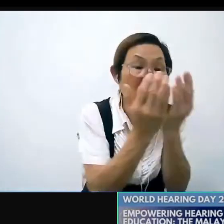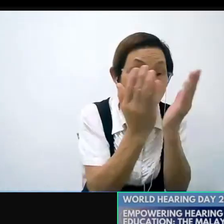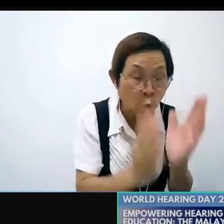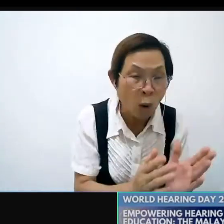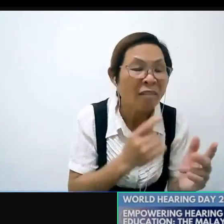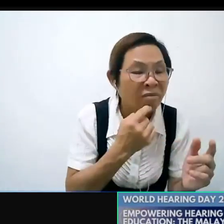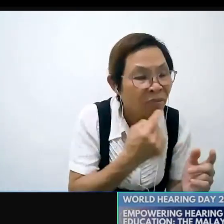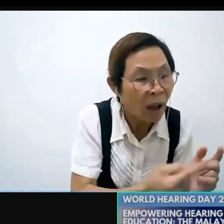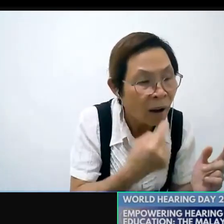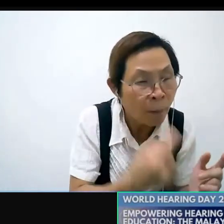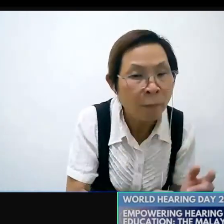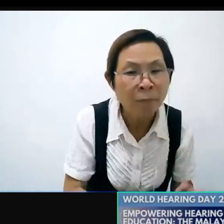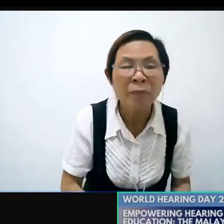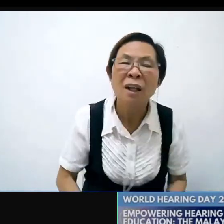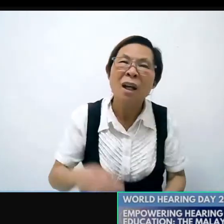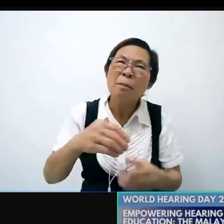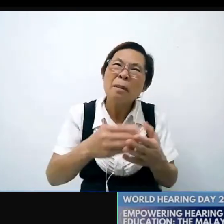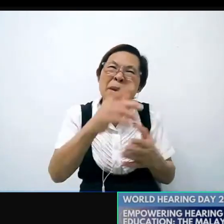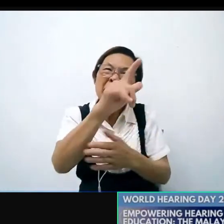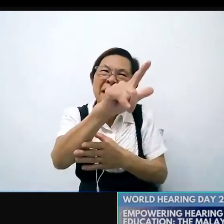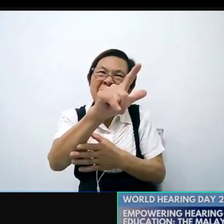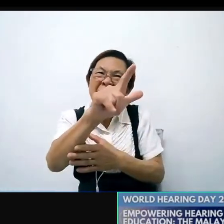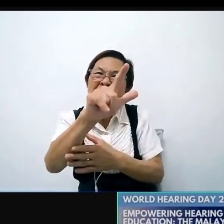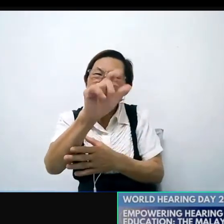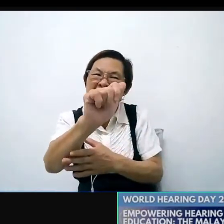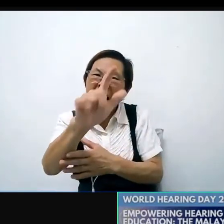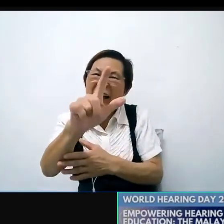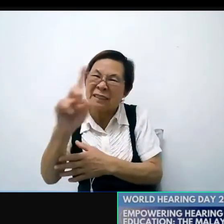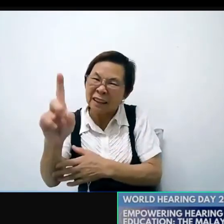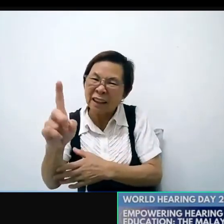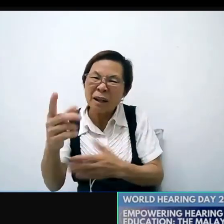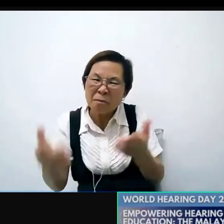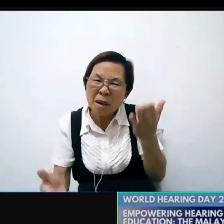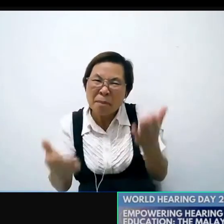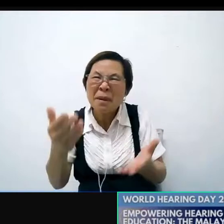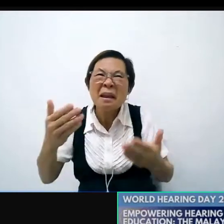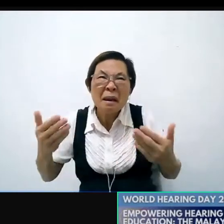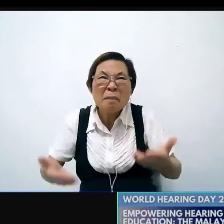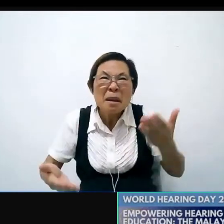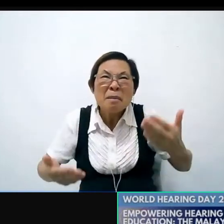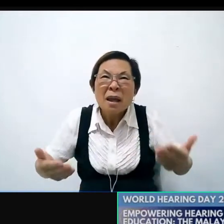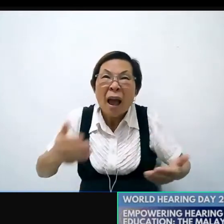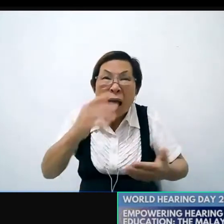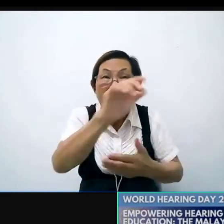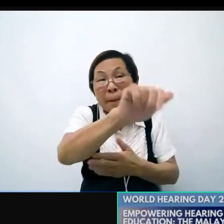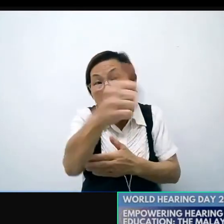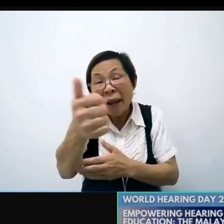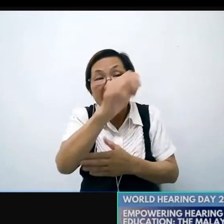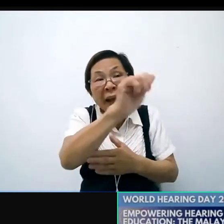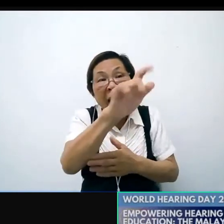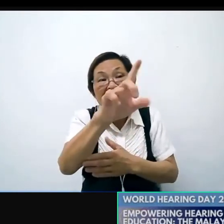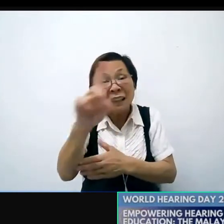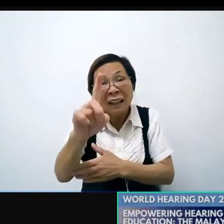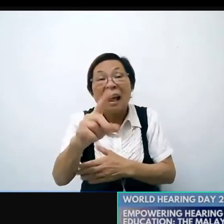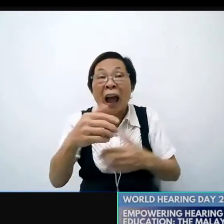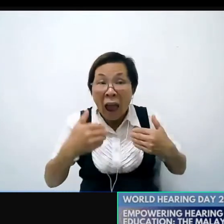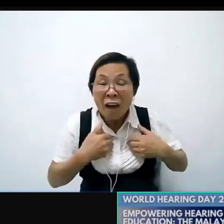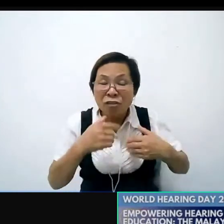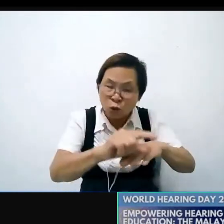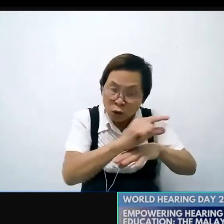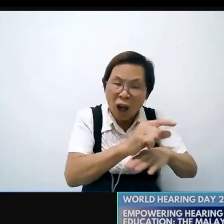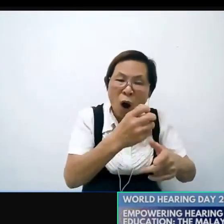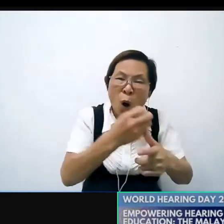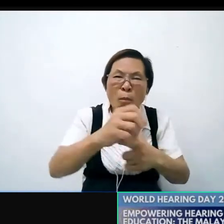school, perhaps they will have the peers, like the peer sitting beside them to help them to jot down